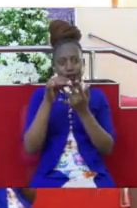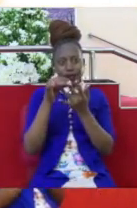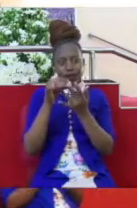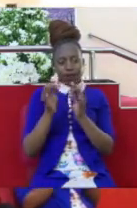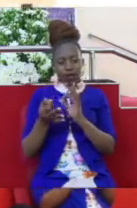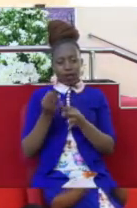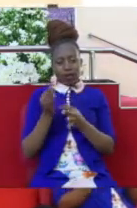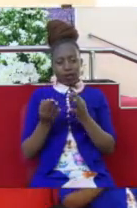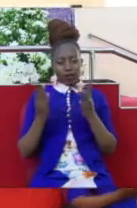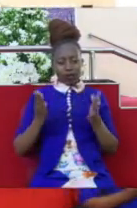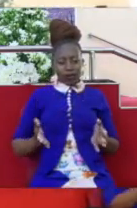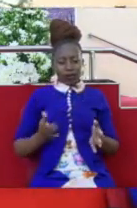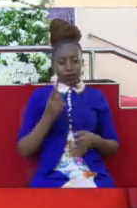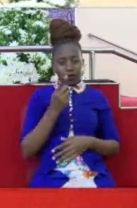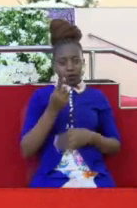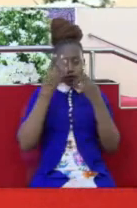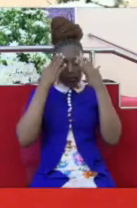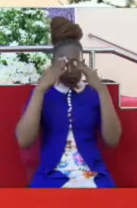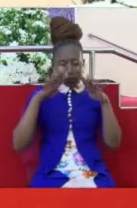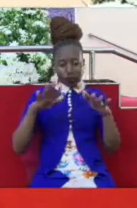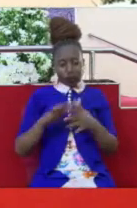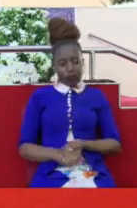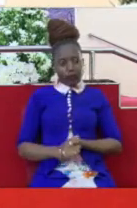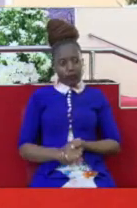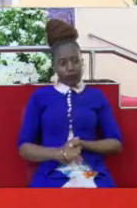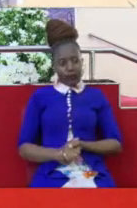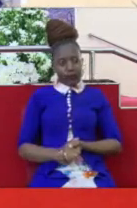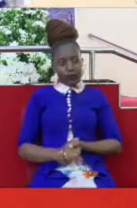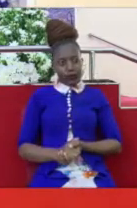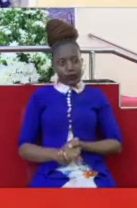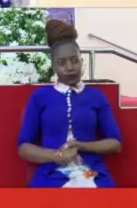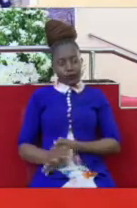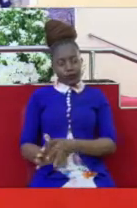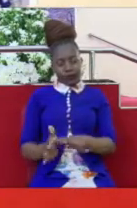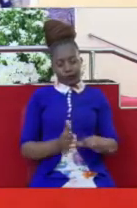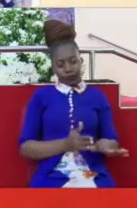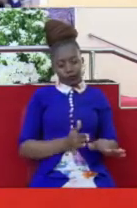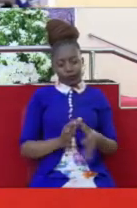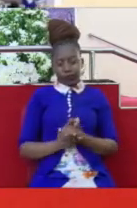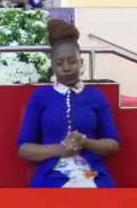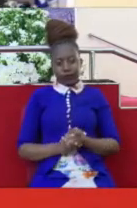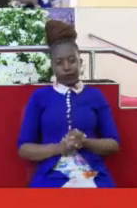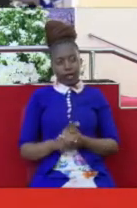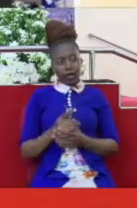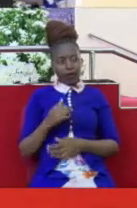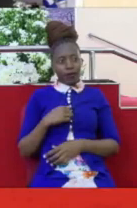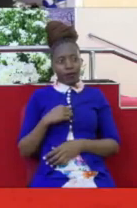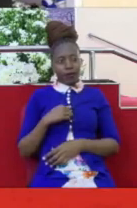stranger. Hata kama ni yule mtu ambaye haumjui zaidi. Now let me give you one caution here. Wacha nikupatie